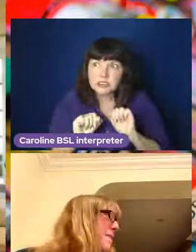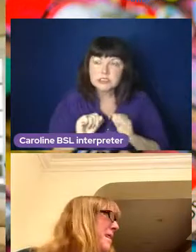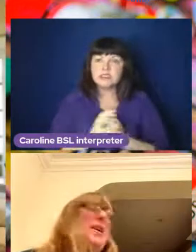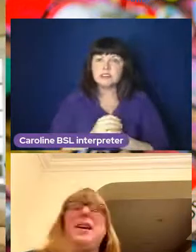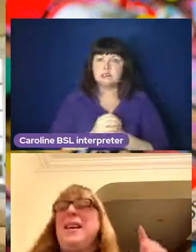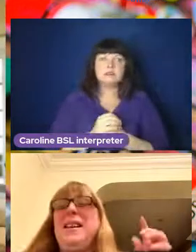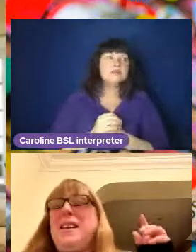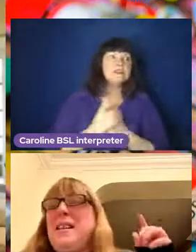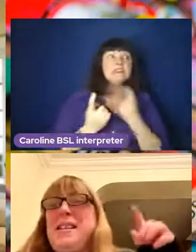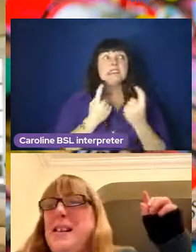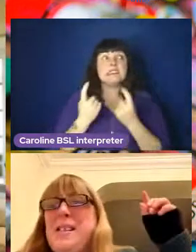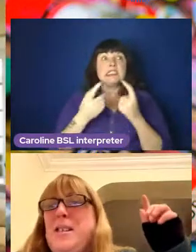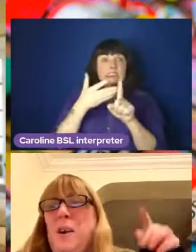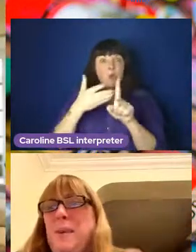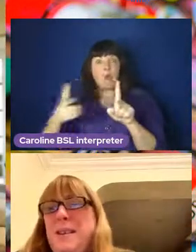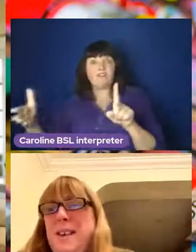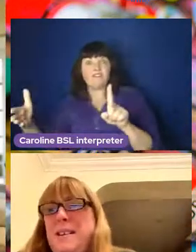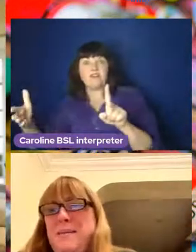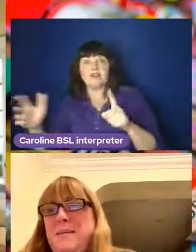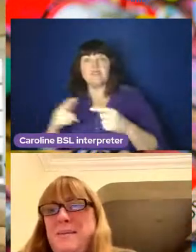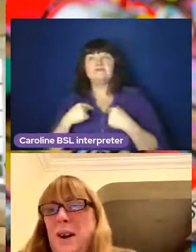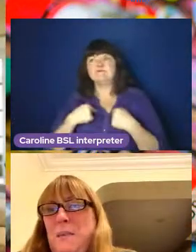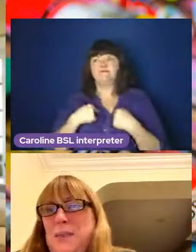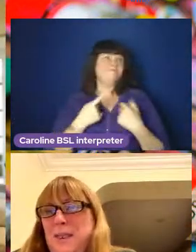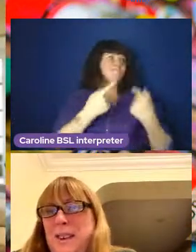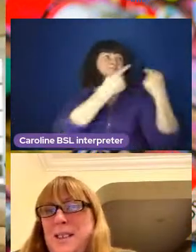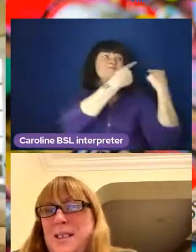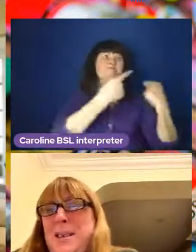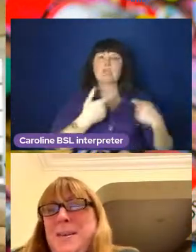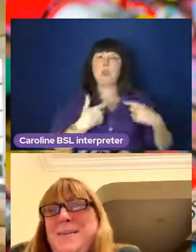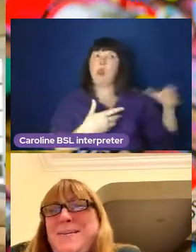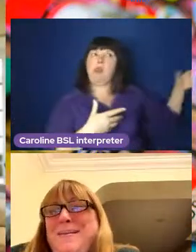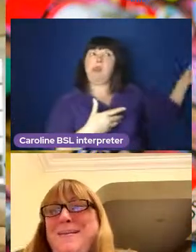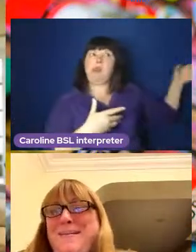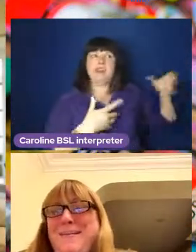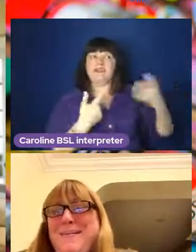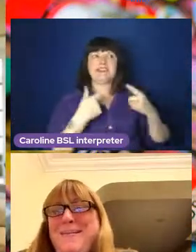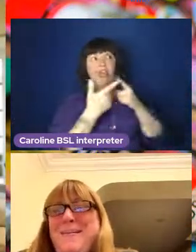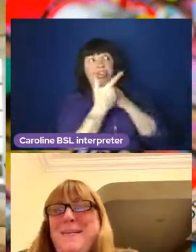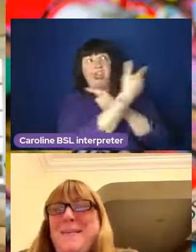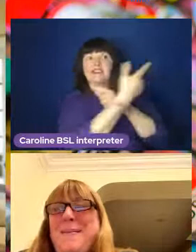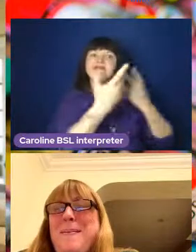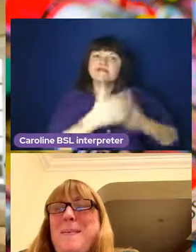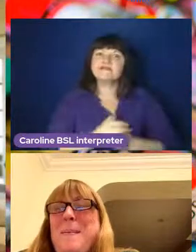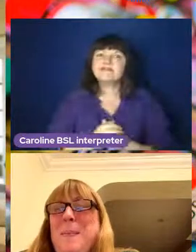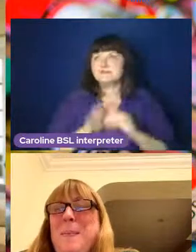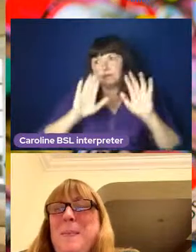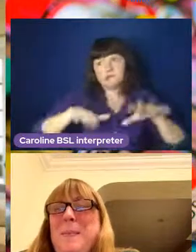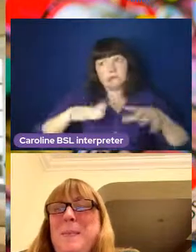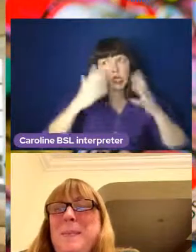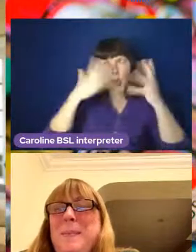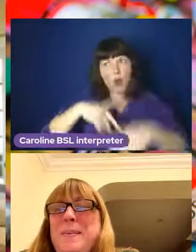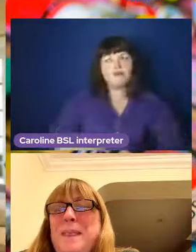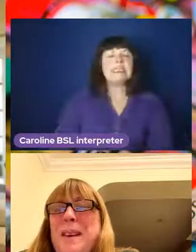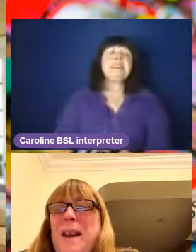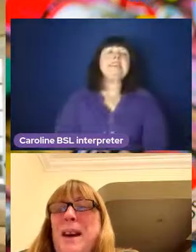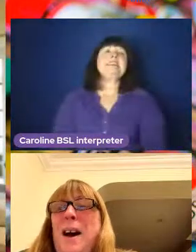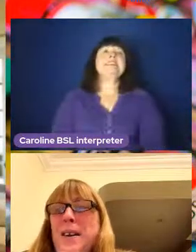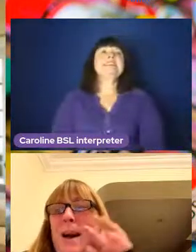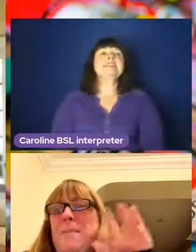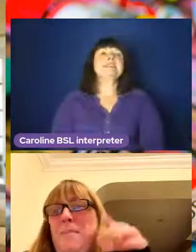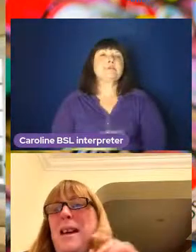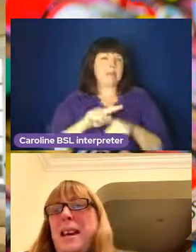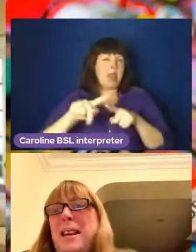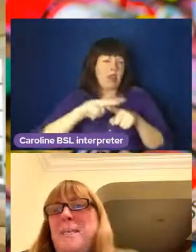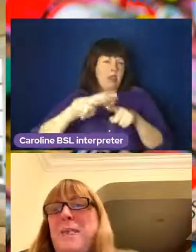complete tangent, but it's not within. Okay, that's fine. No worries. It's something for us to look forward to in the